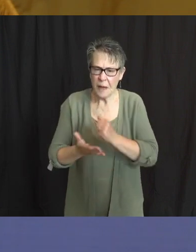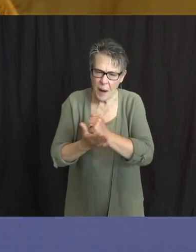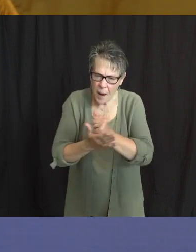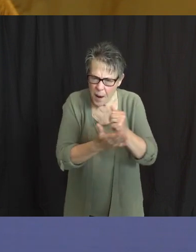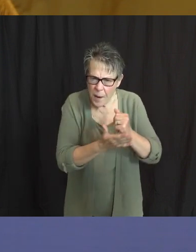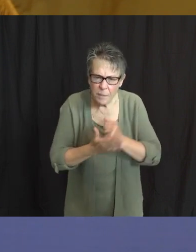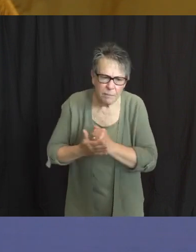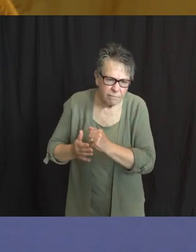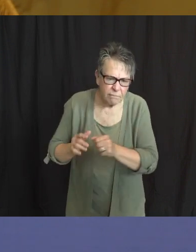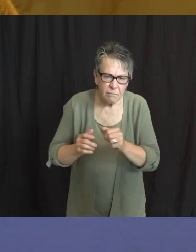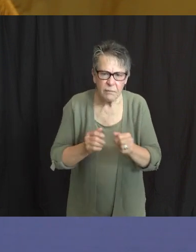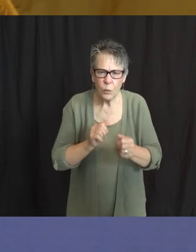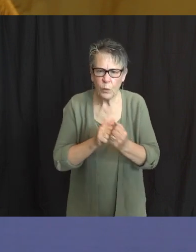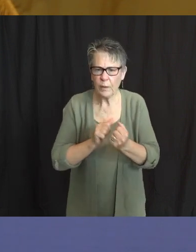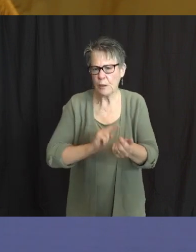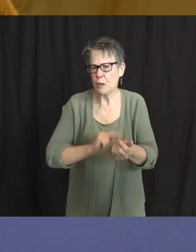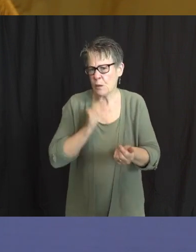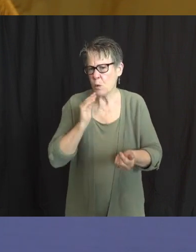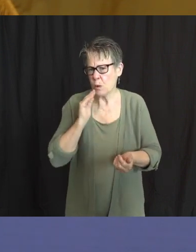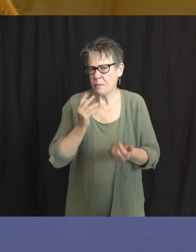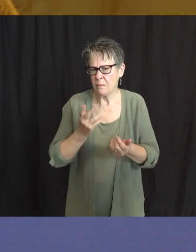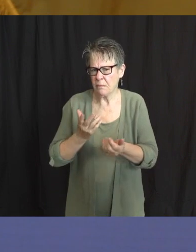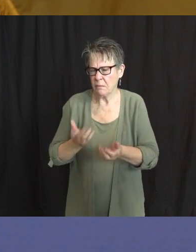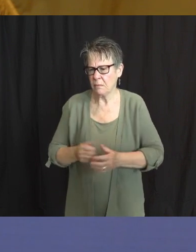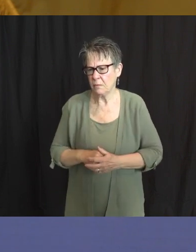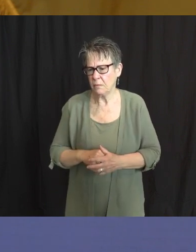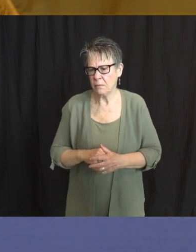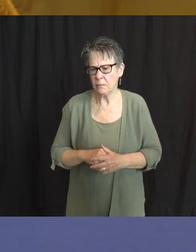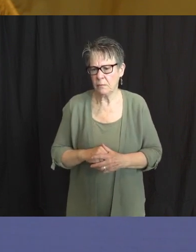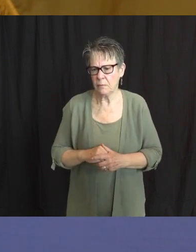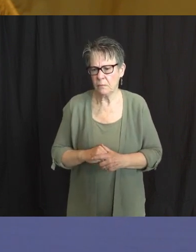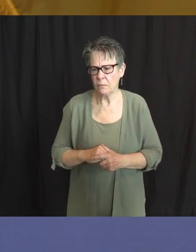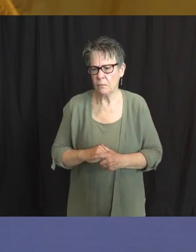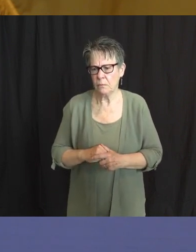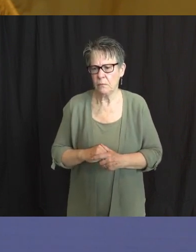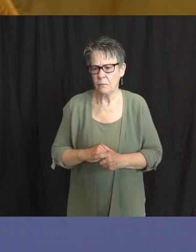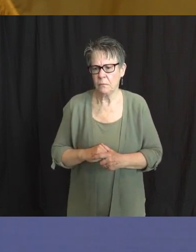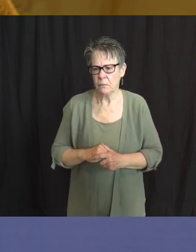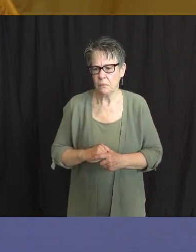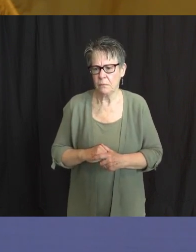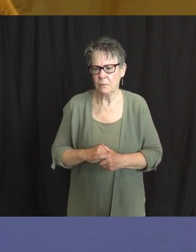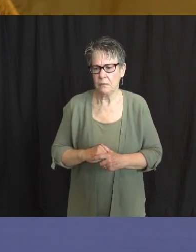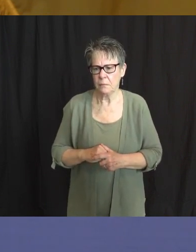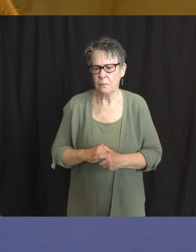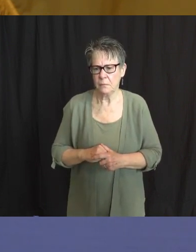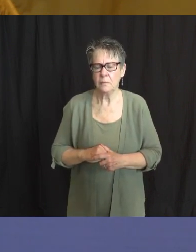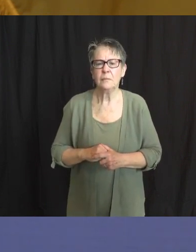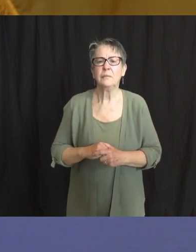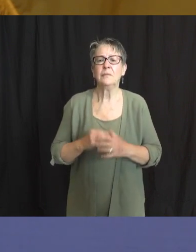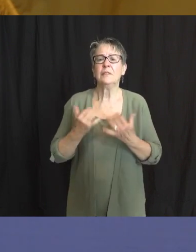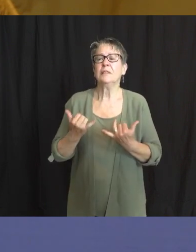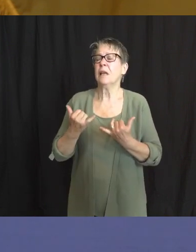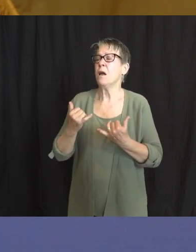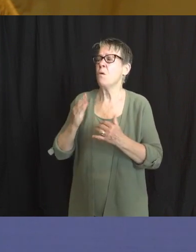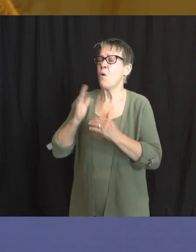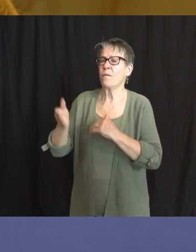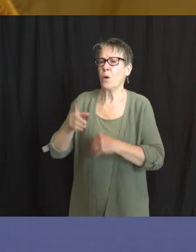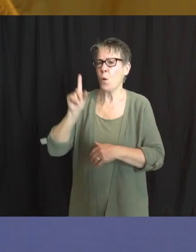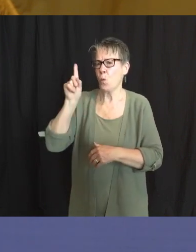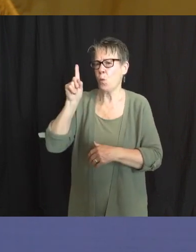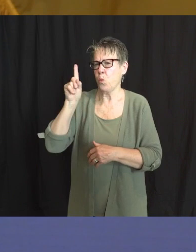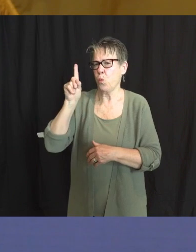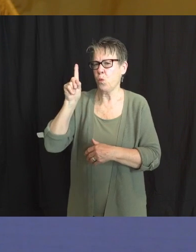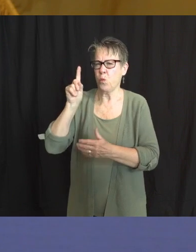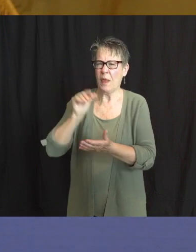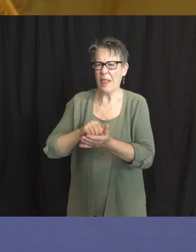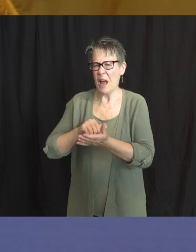care. 78% of the critical care patients are on ventilators. The governor reviewed the new cases and